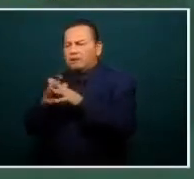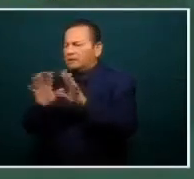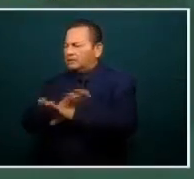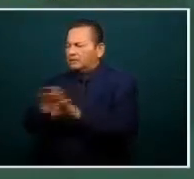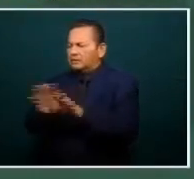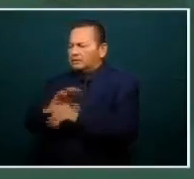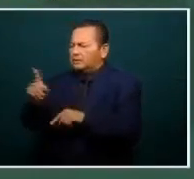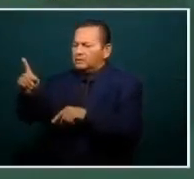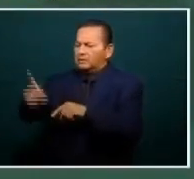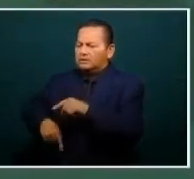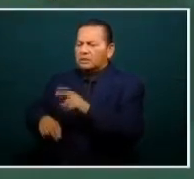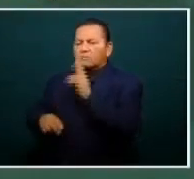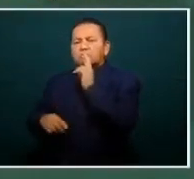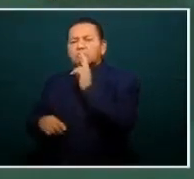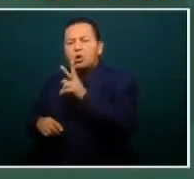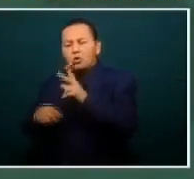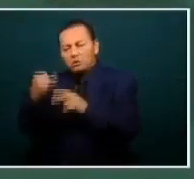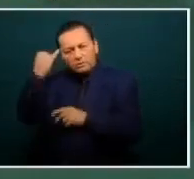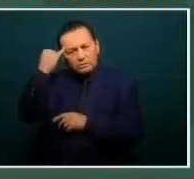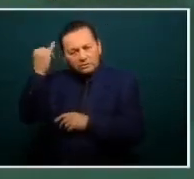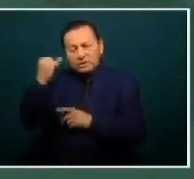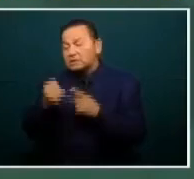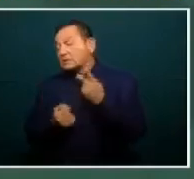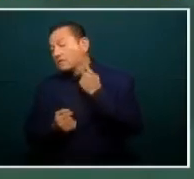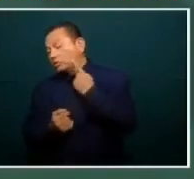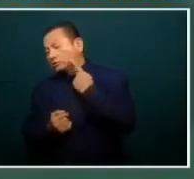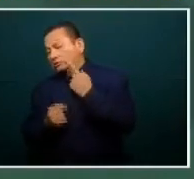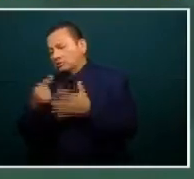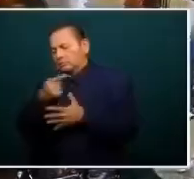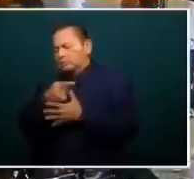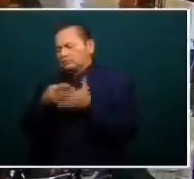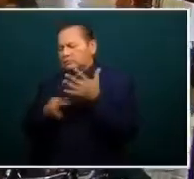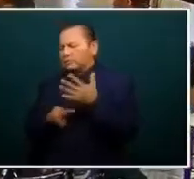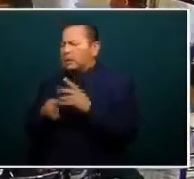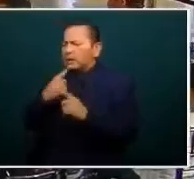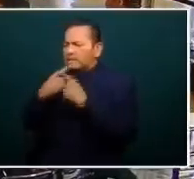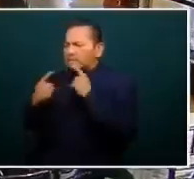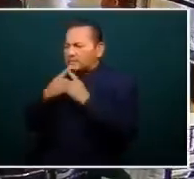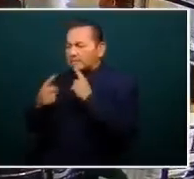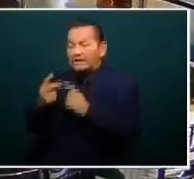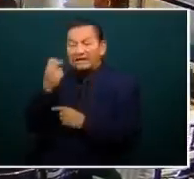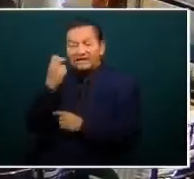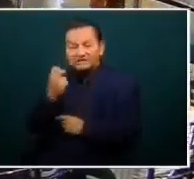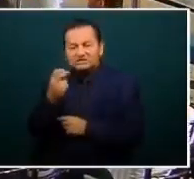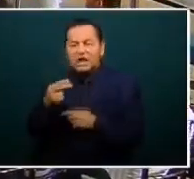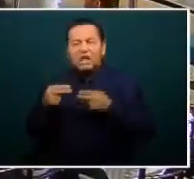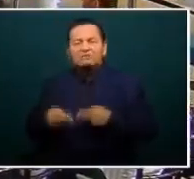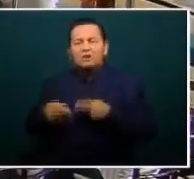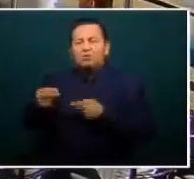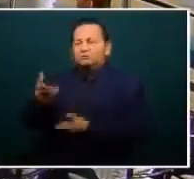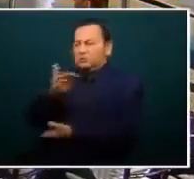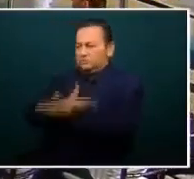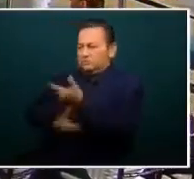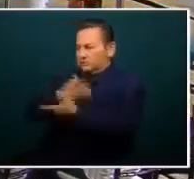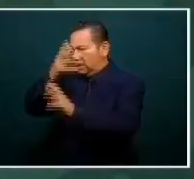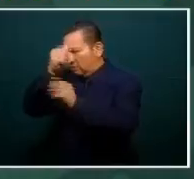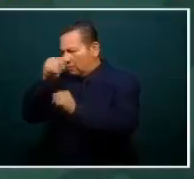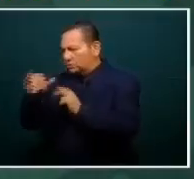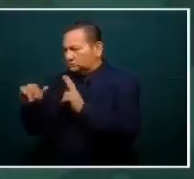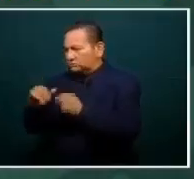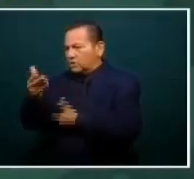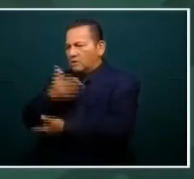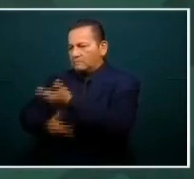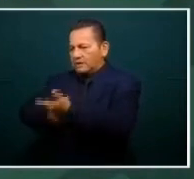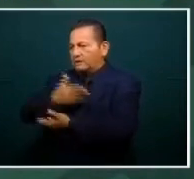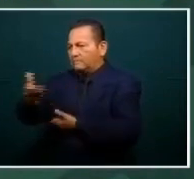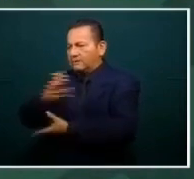to avoid war, but also the politic is